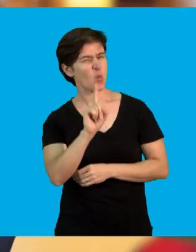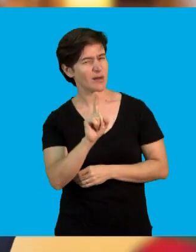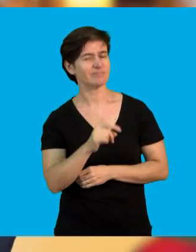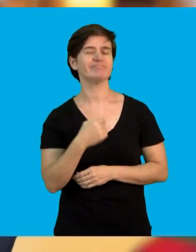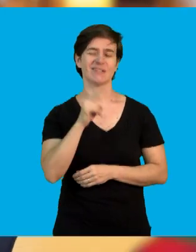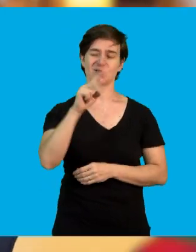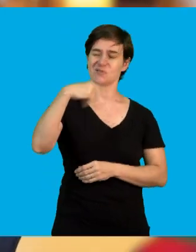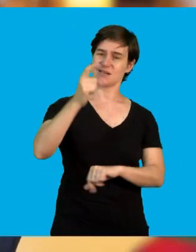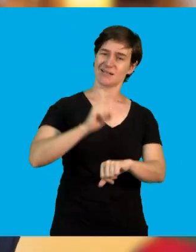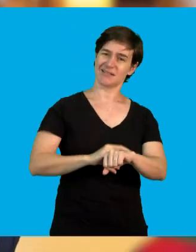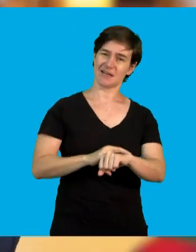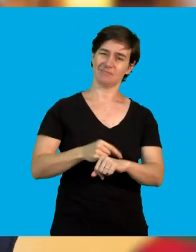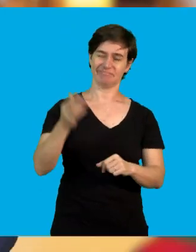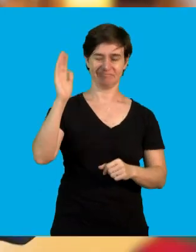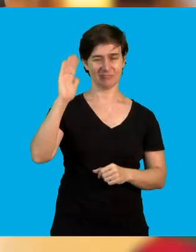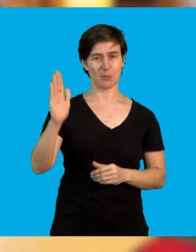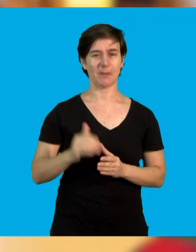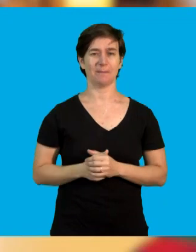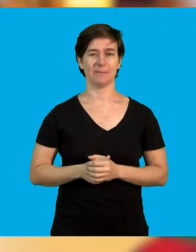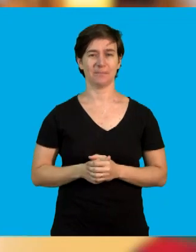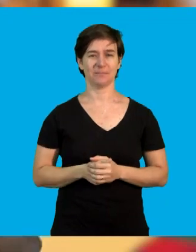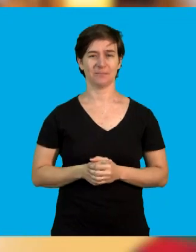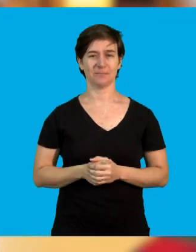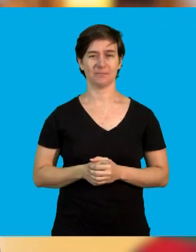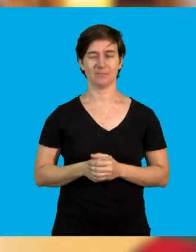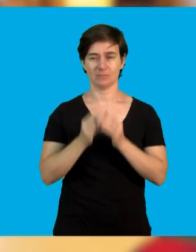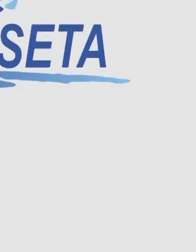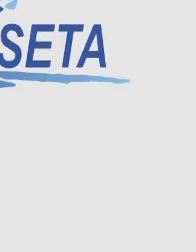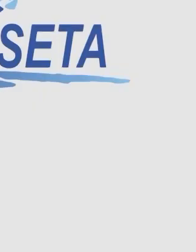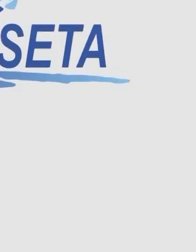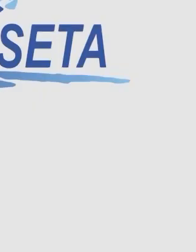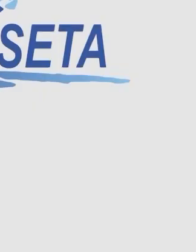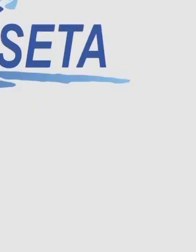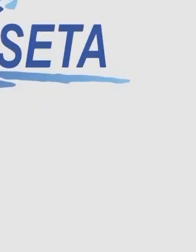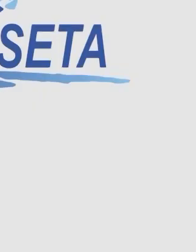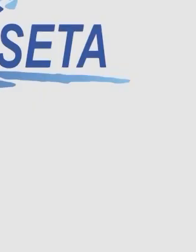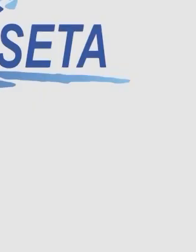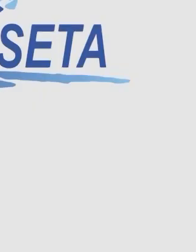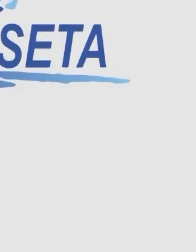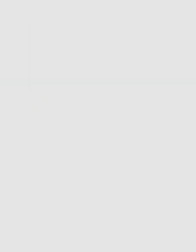will see you next time. And then until then, goodbye.